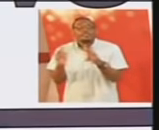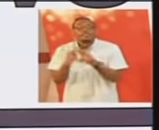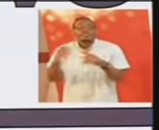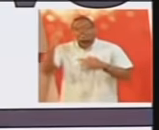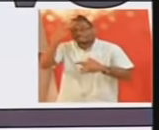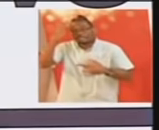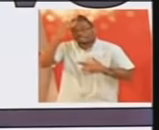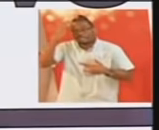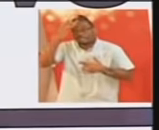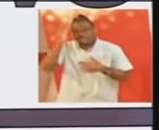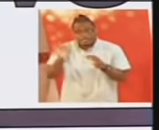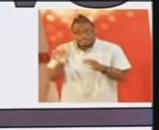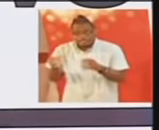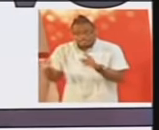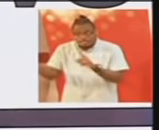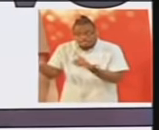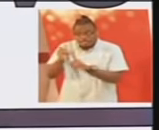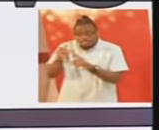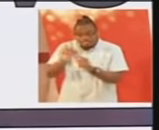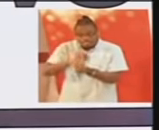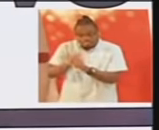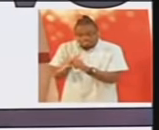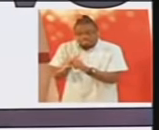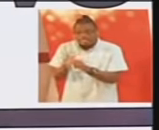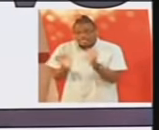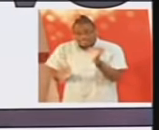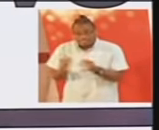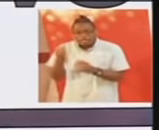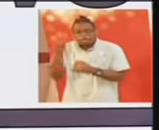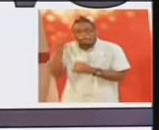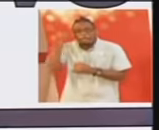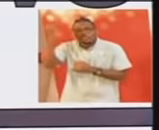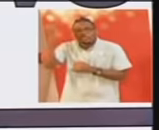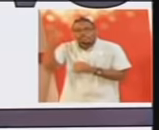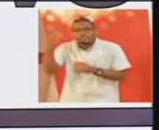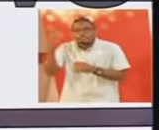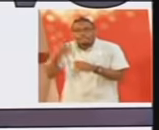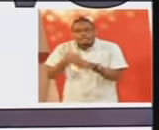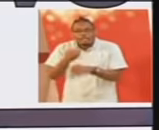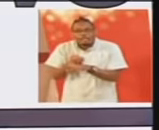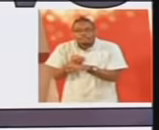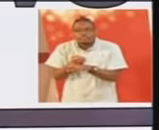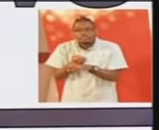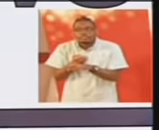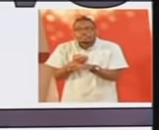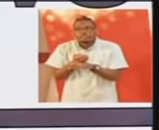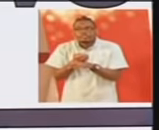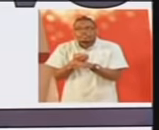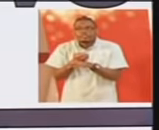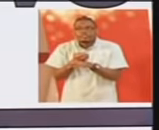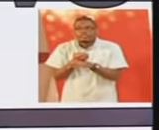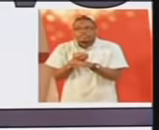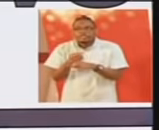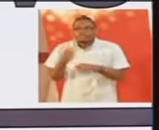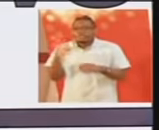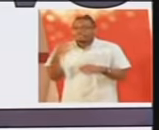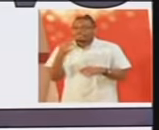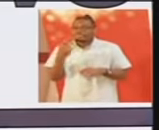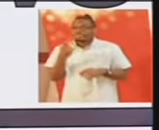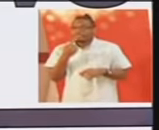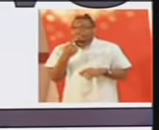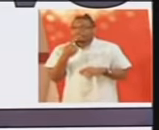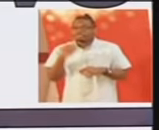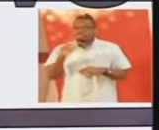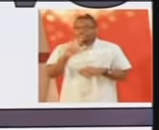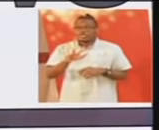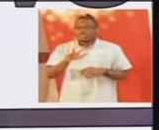this virus. Imagine how hard it is for a second to call a mother and tell her that her